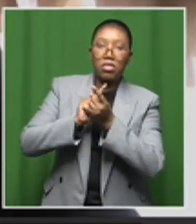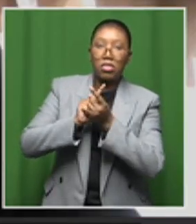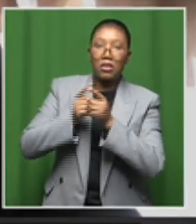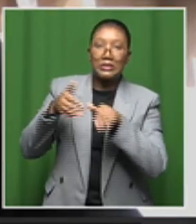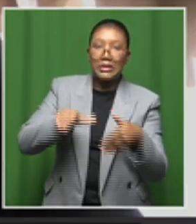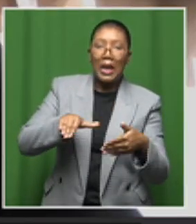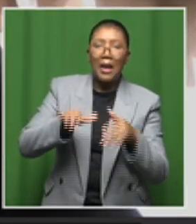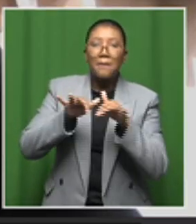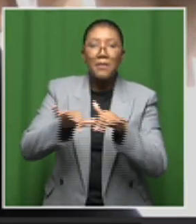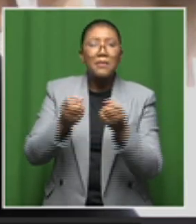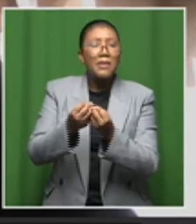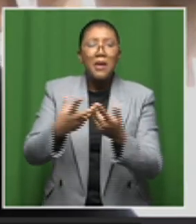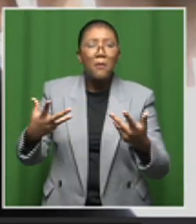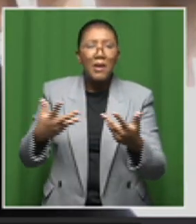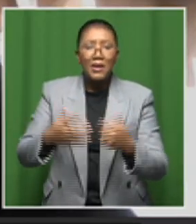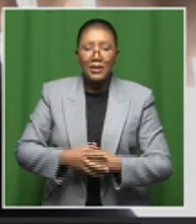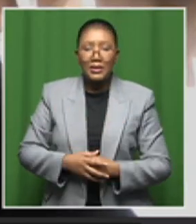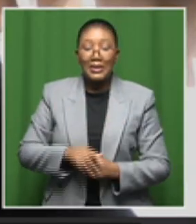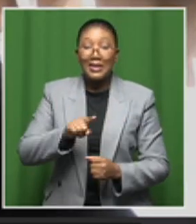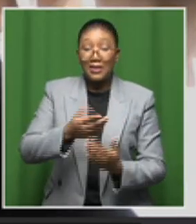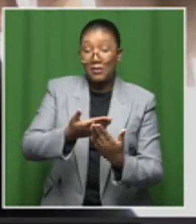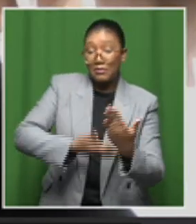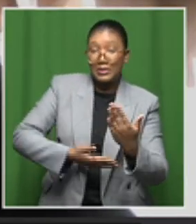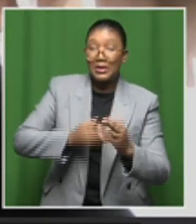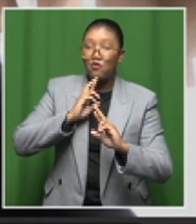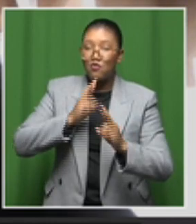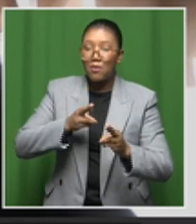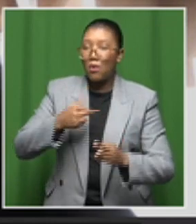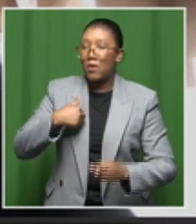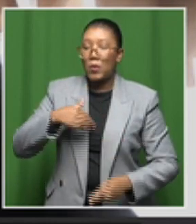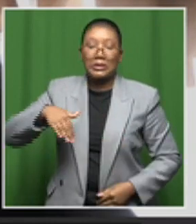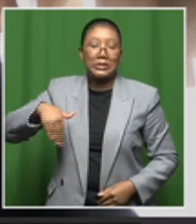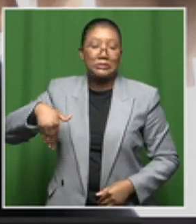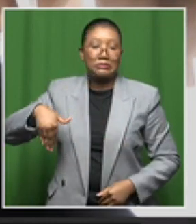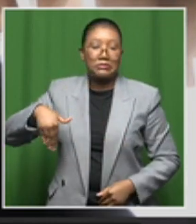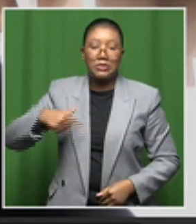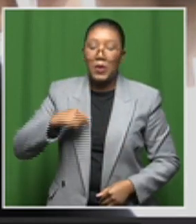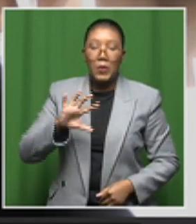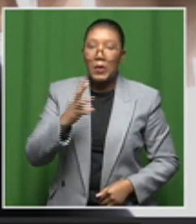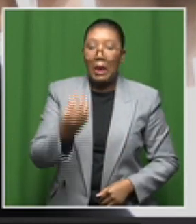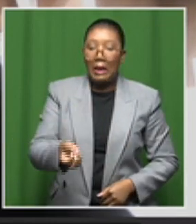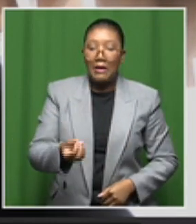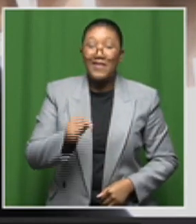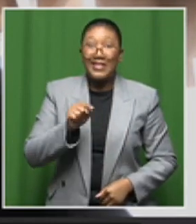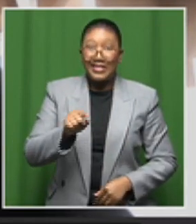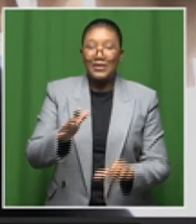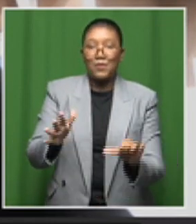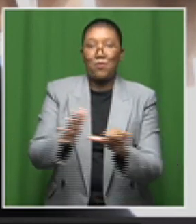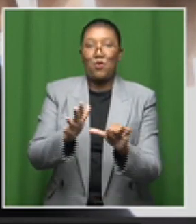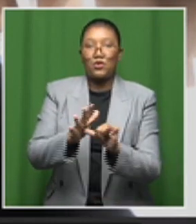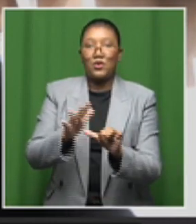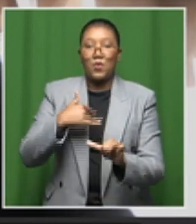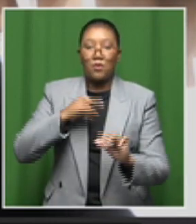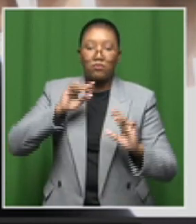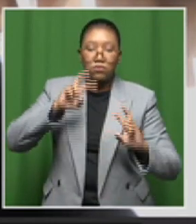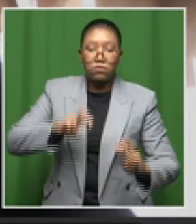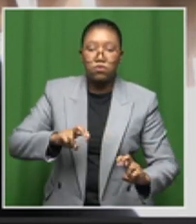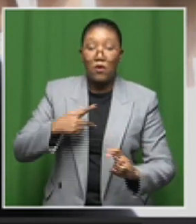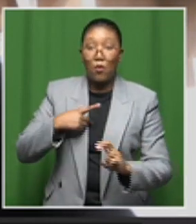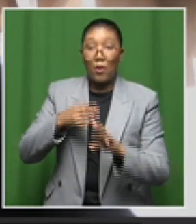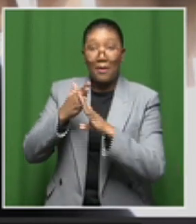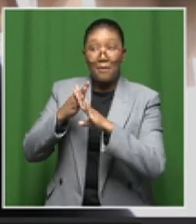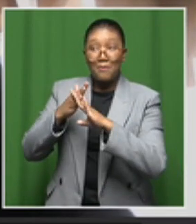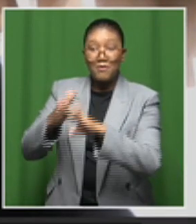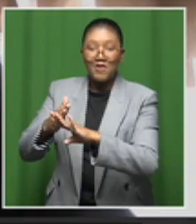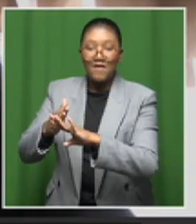That's something we don't have, and that's why this national action plan becomes important, because for us to prevent and to adequately respond, we